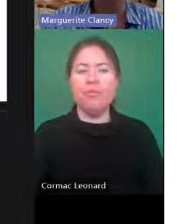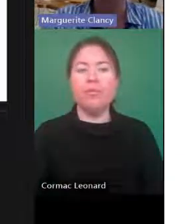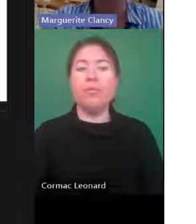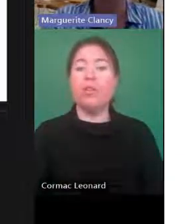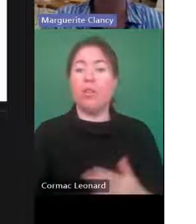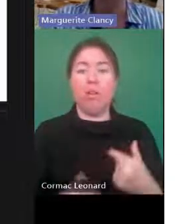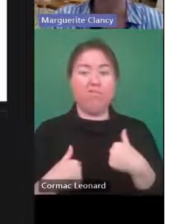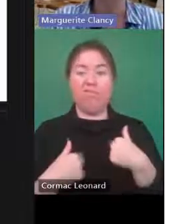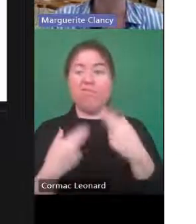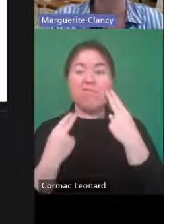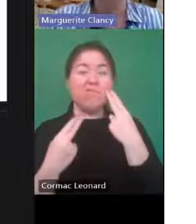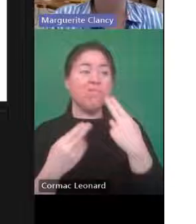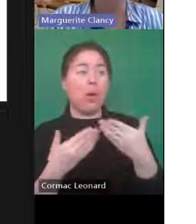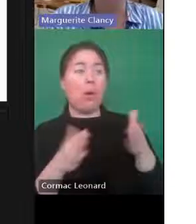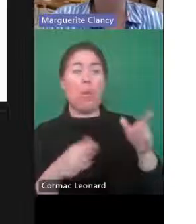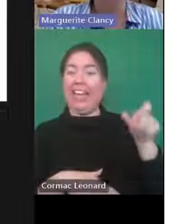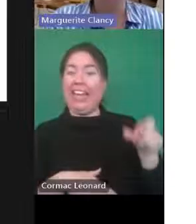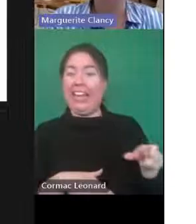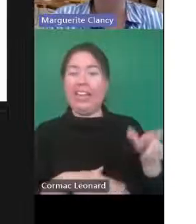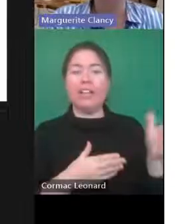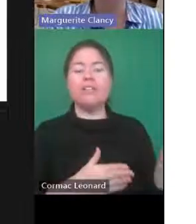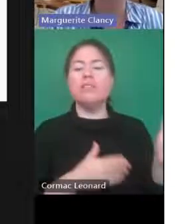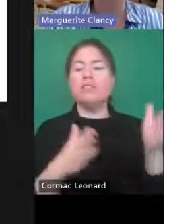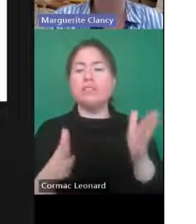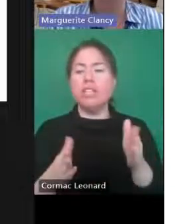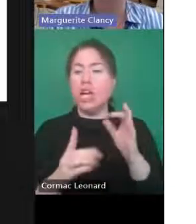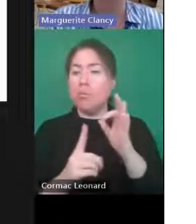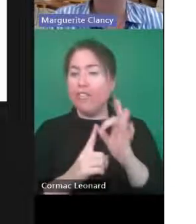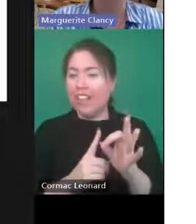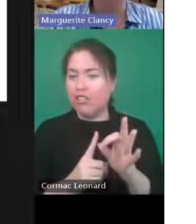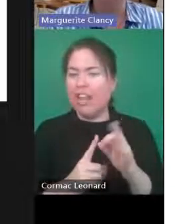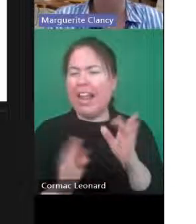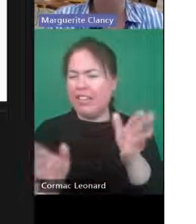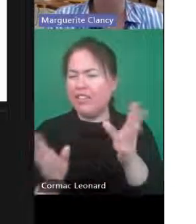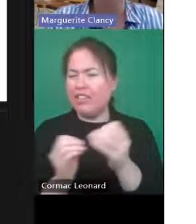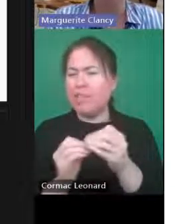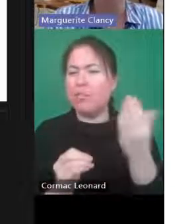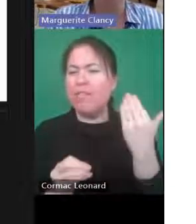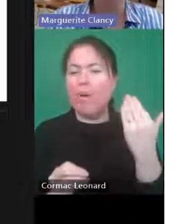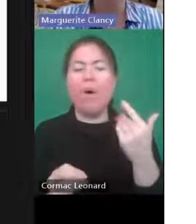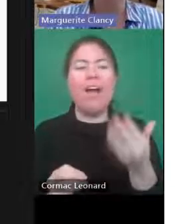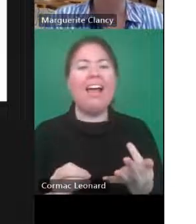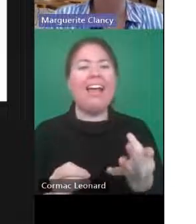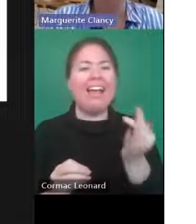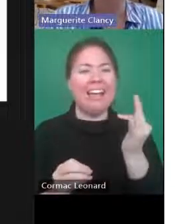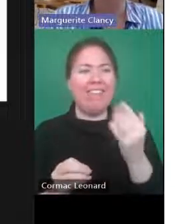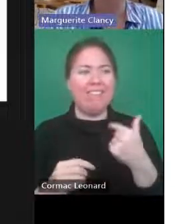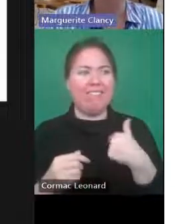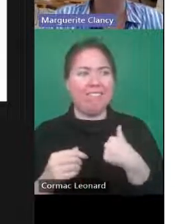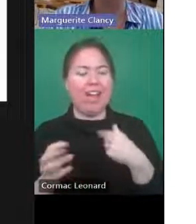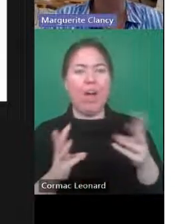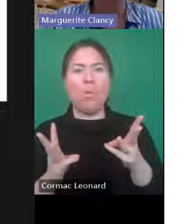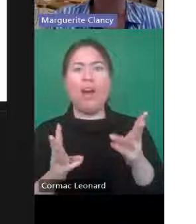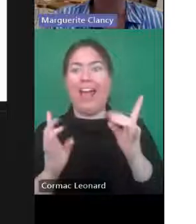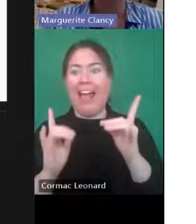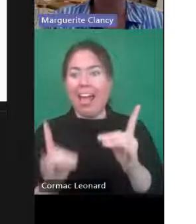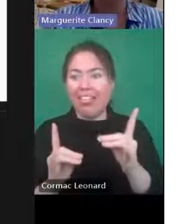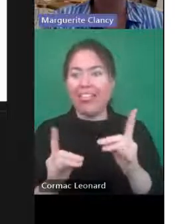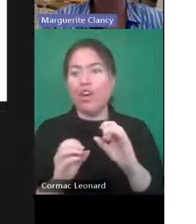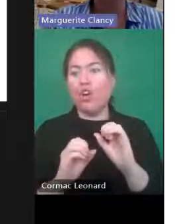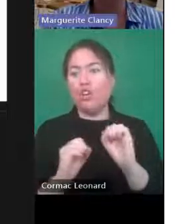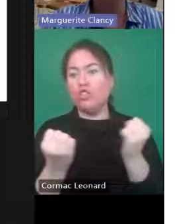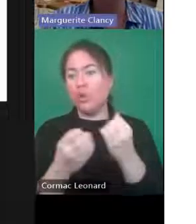of the public; professional, as I stated previously, if you are either a health and social care